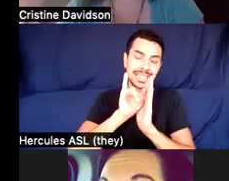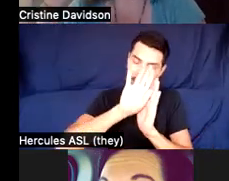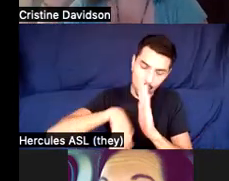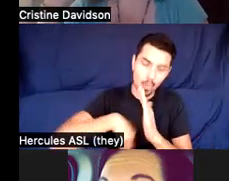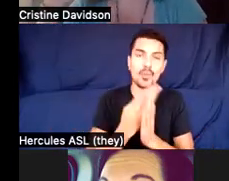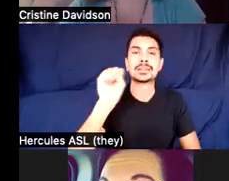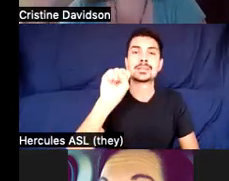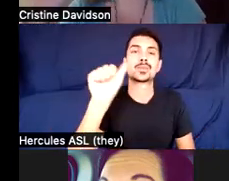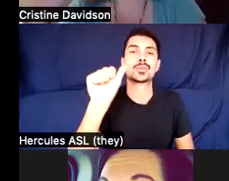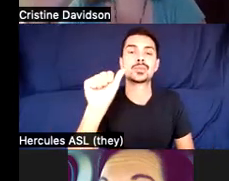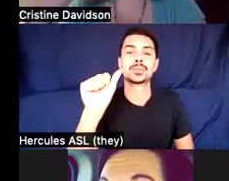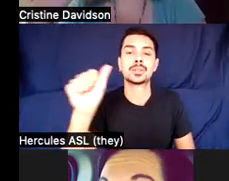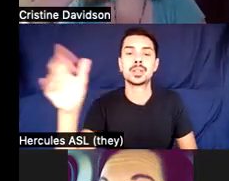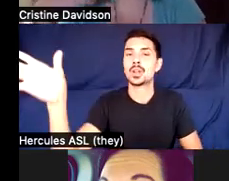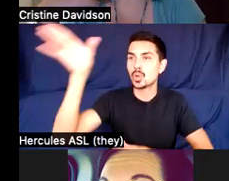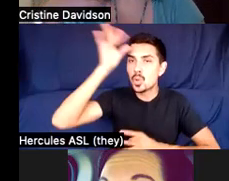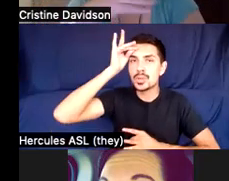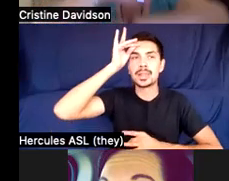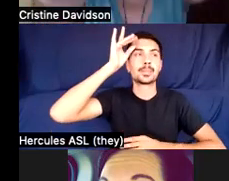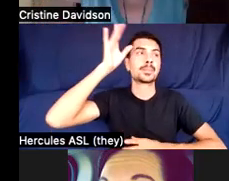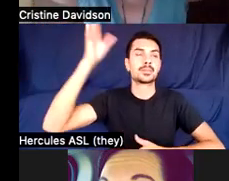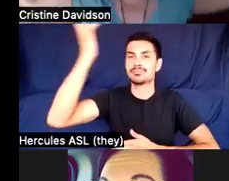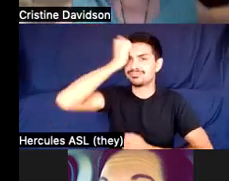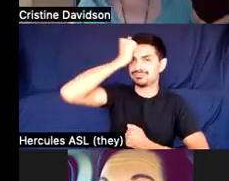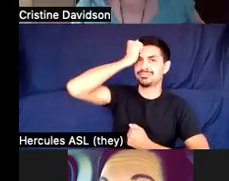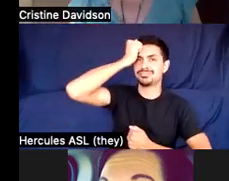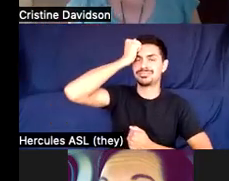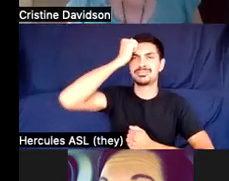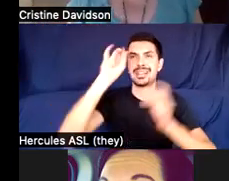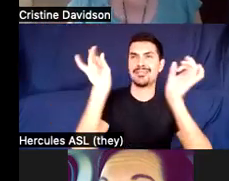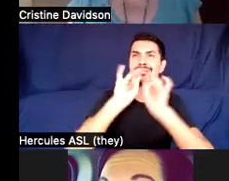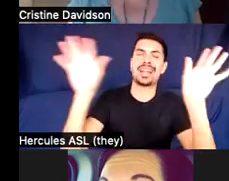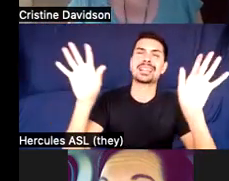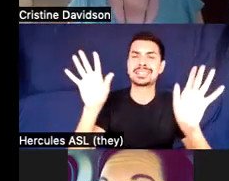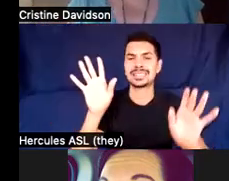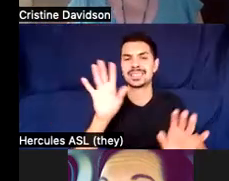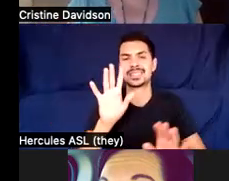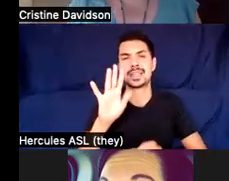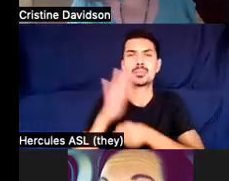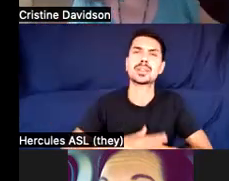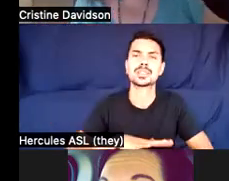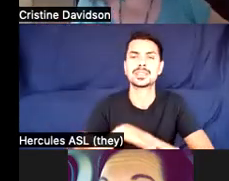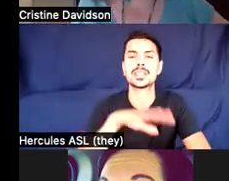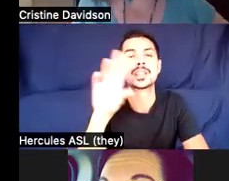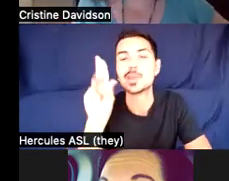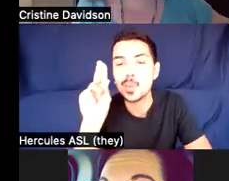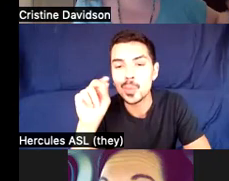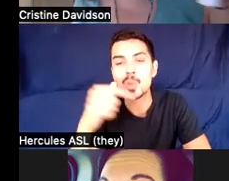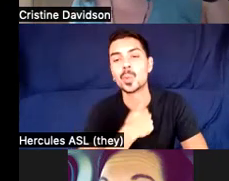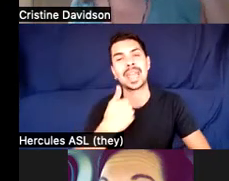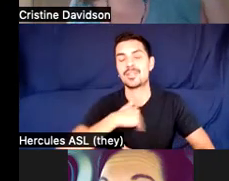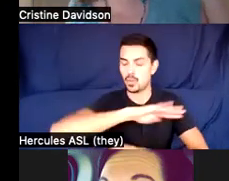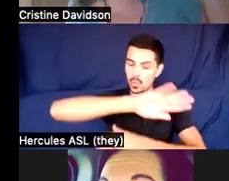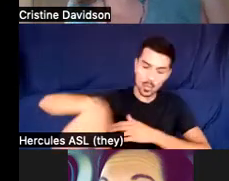and colonialism that we have endured, right? We're whole beings that drink